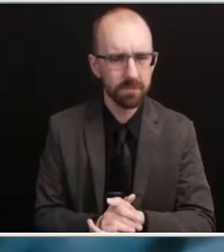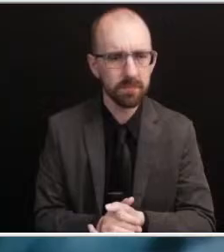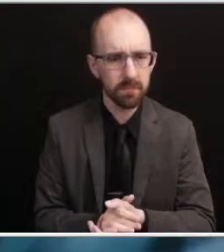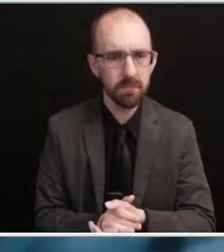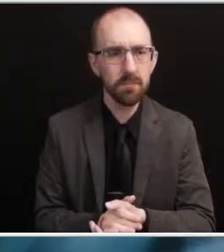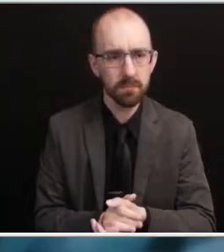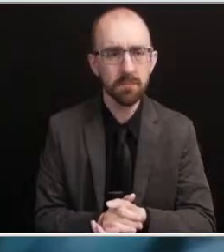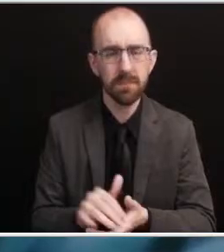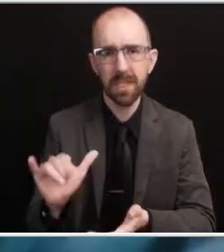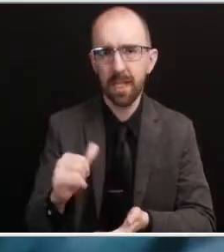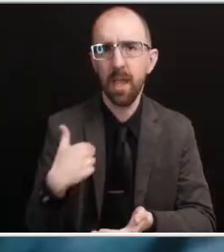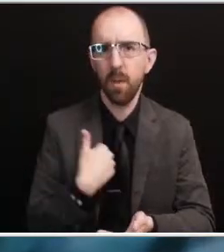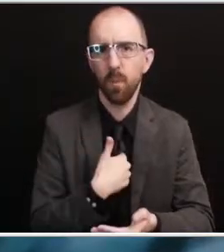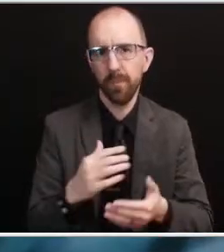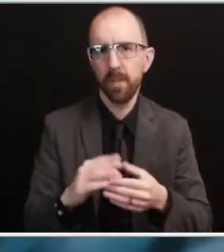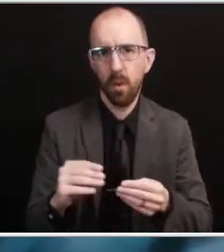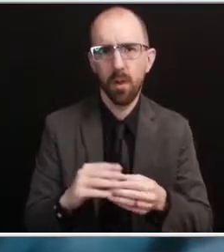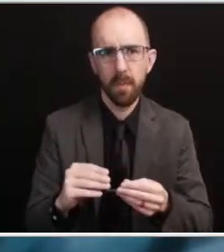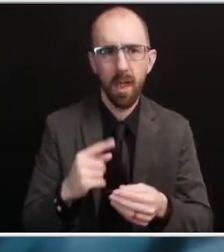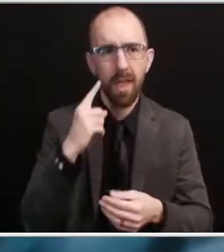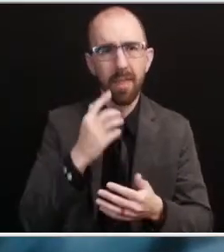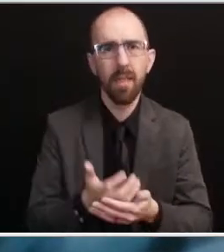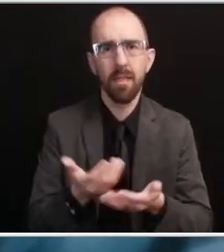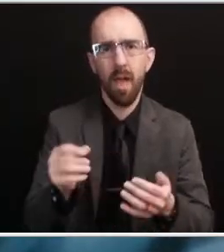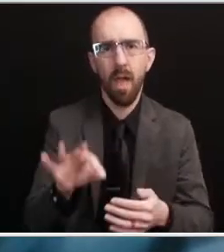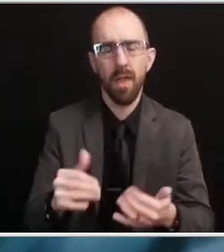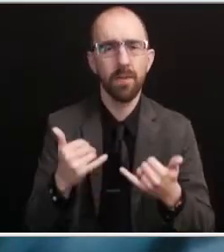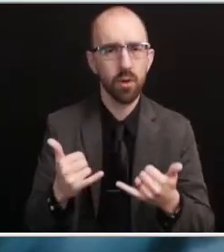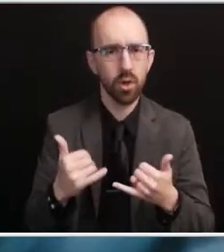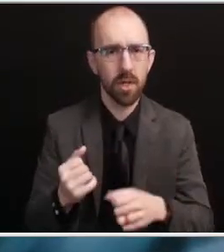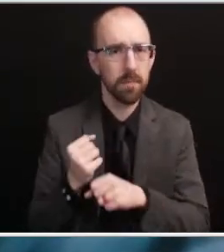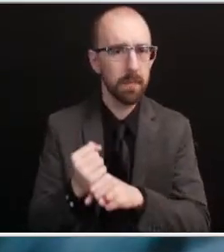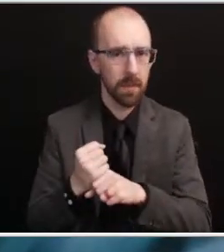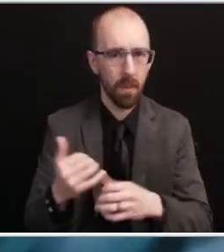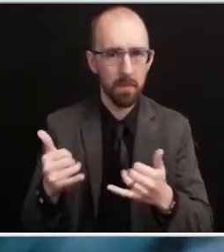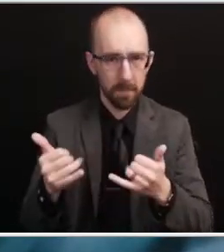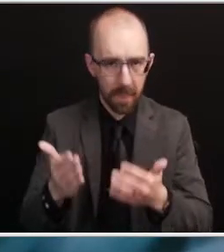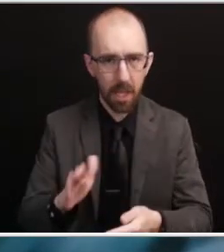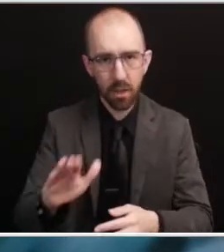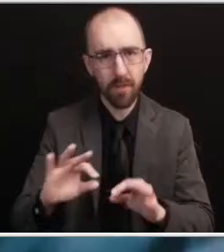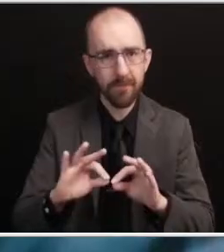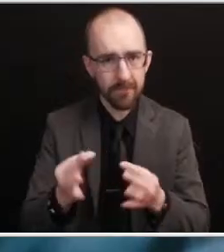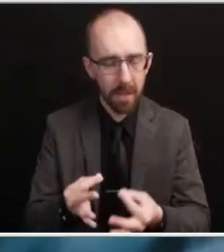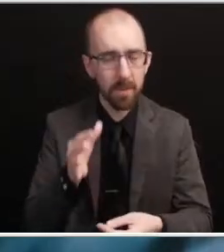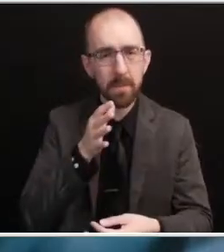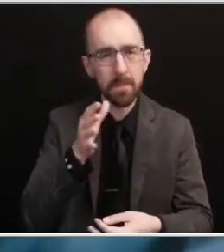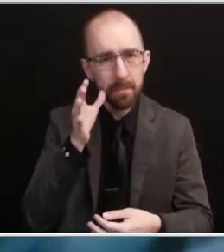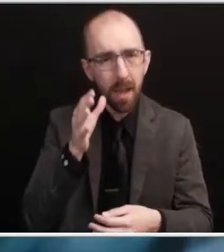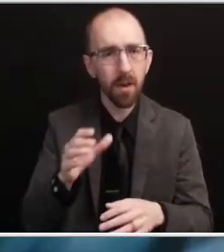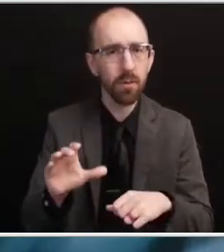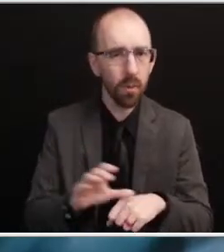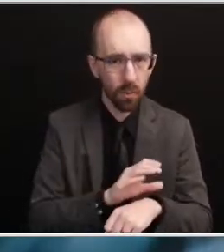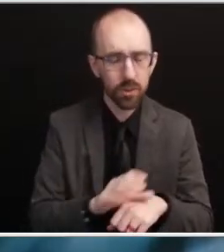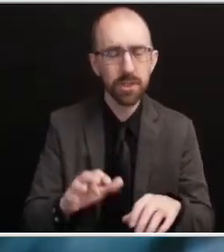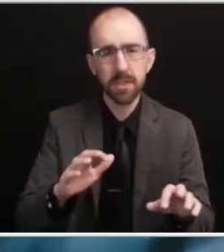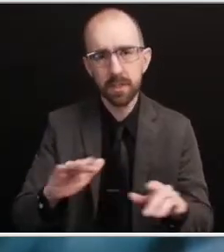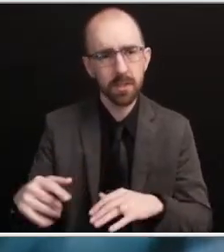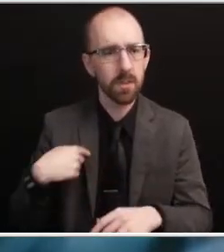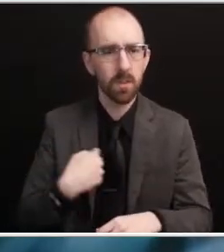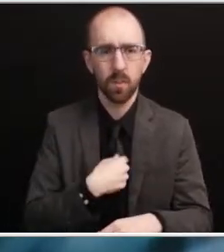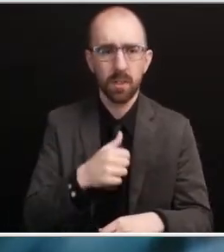Just as we've been talking about, I think a lot of current ball players and their families or parents or even coaches, we